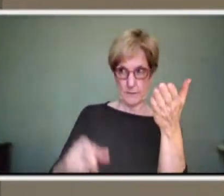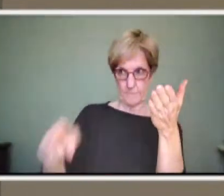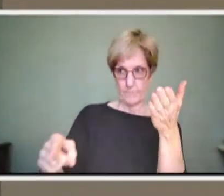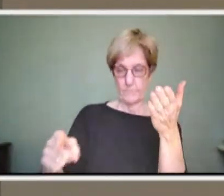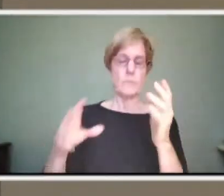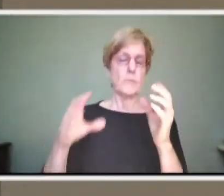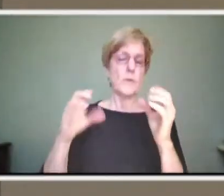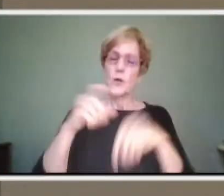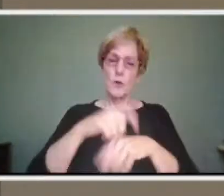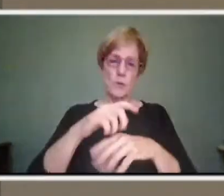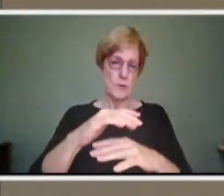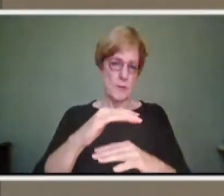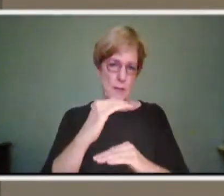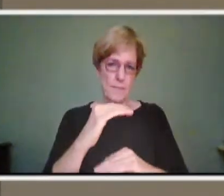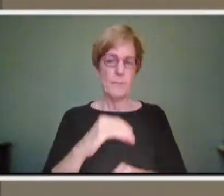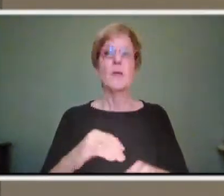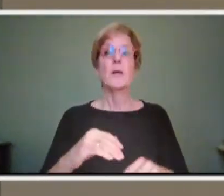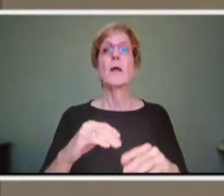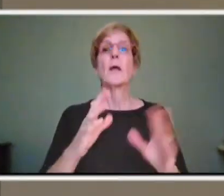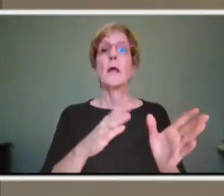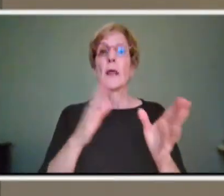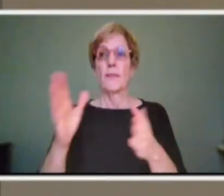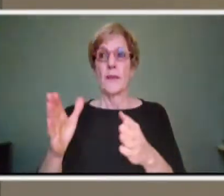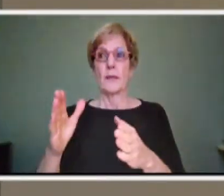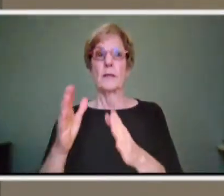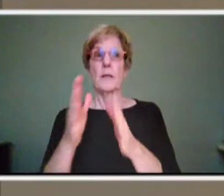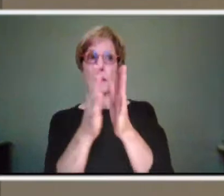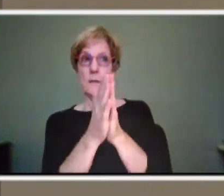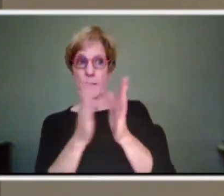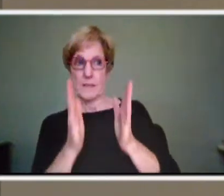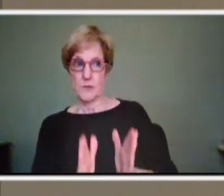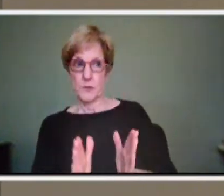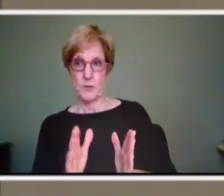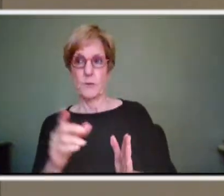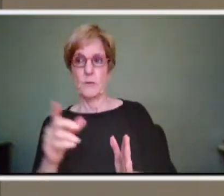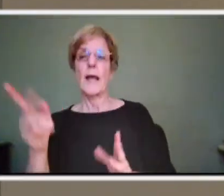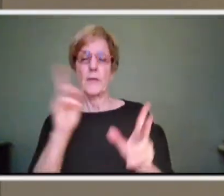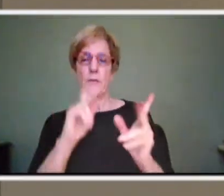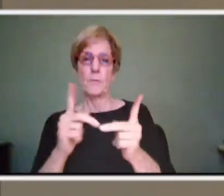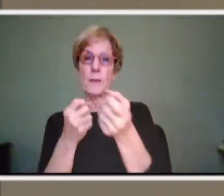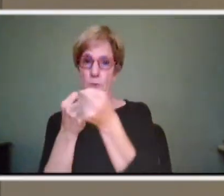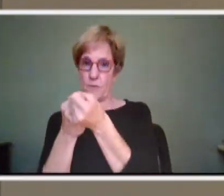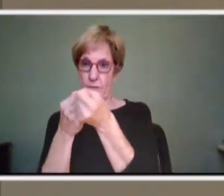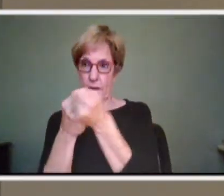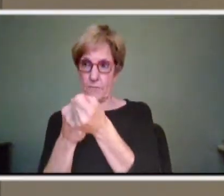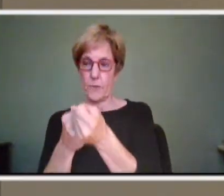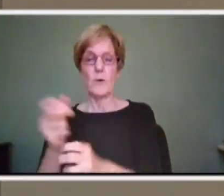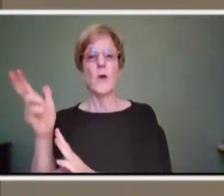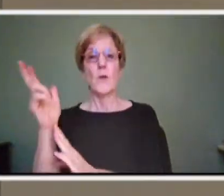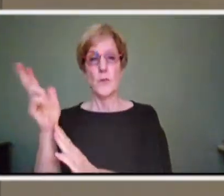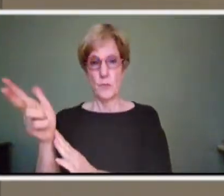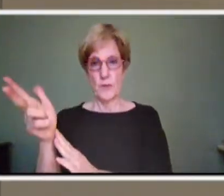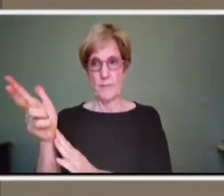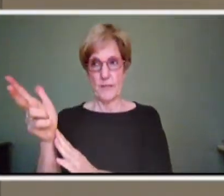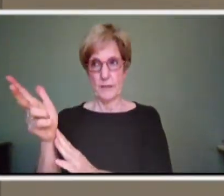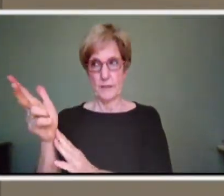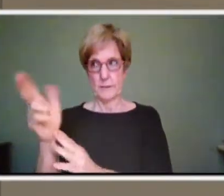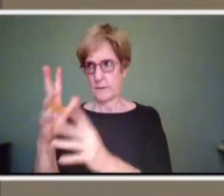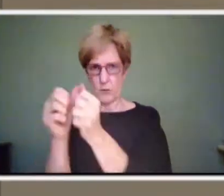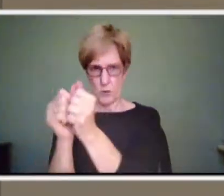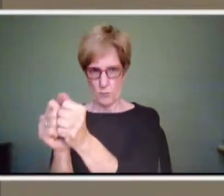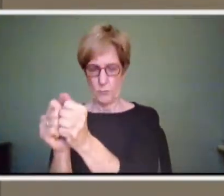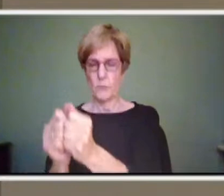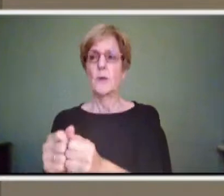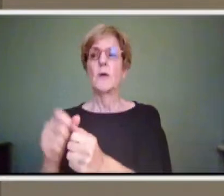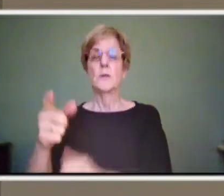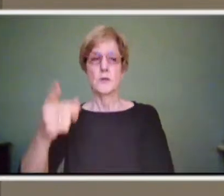limit. Then the petitioner and those in favor get 3 minutes combined to present their